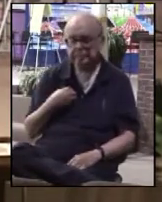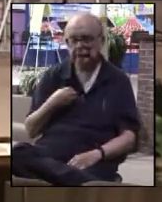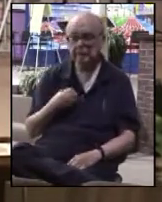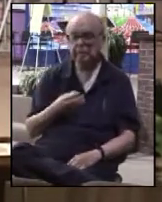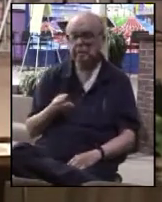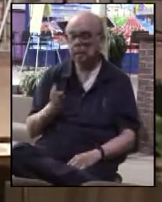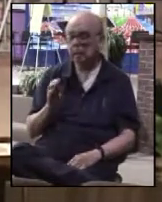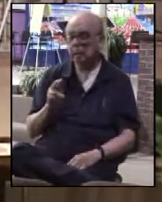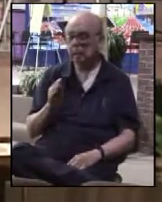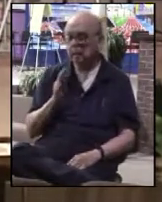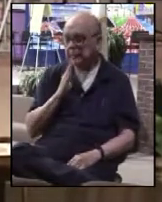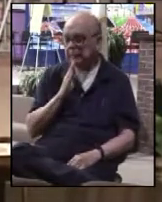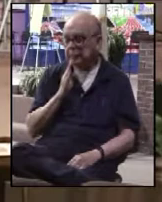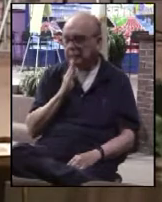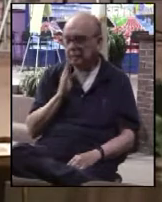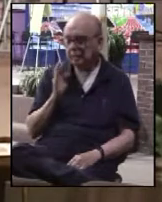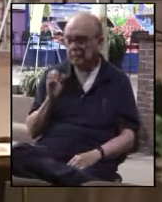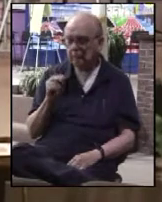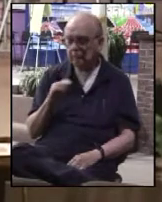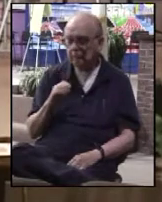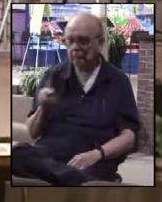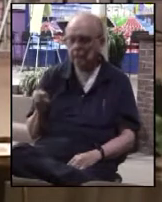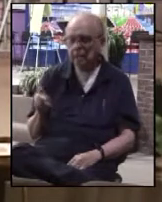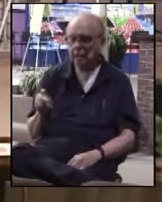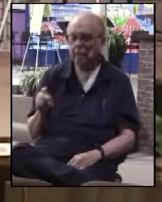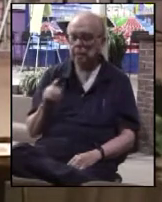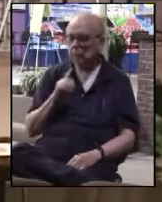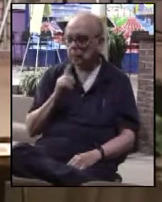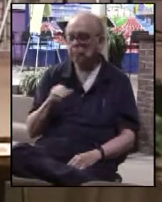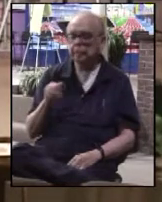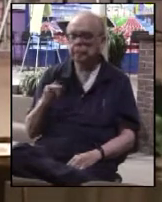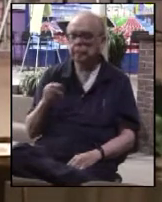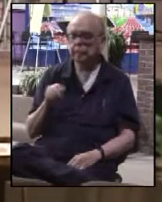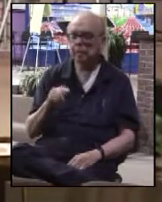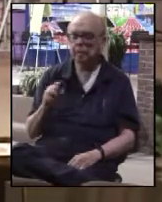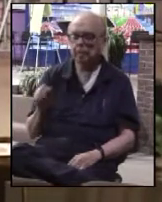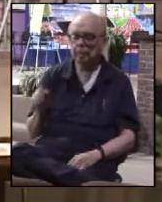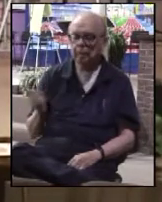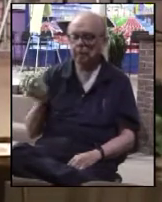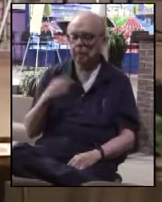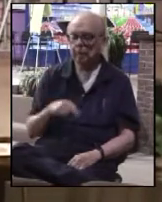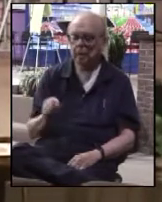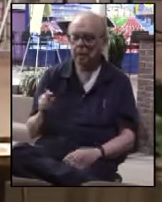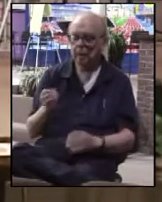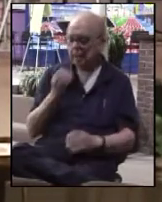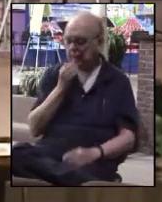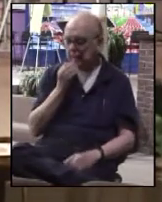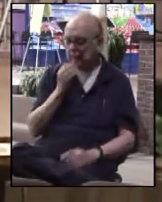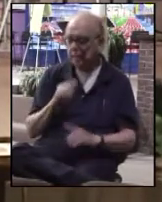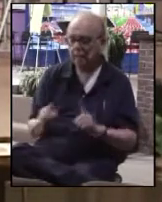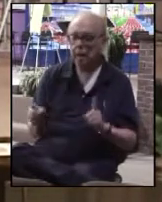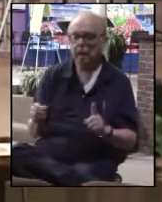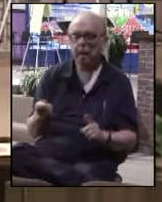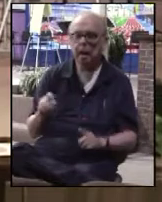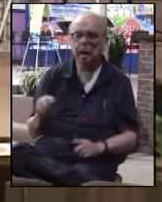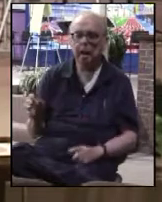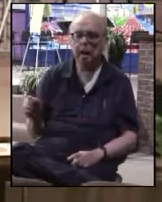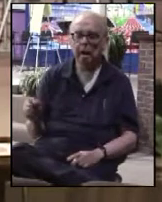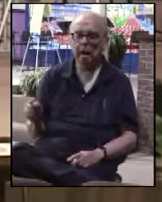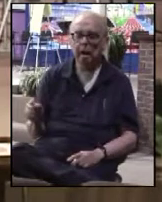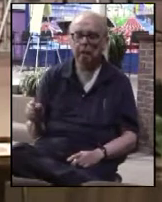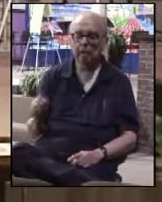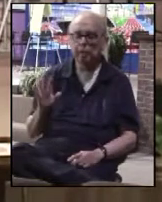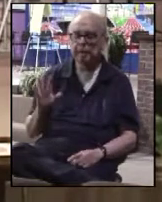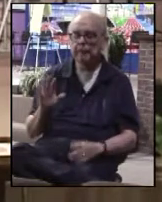and you are ordering grits and they come out with your food and say sorry but the grits are gonna be five